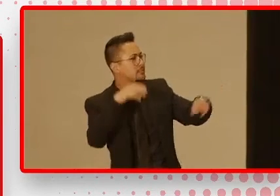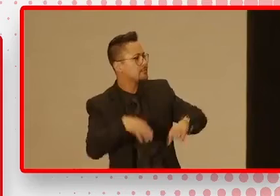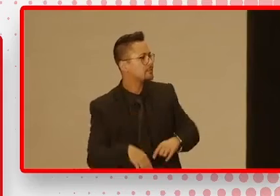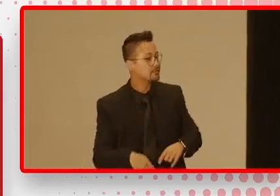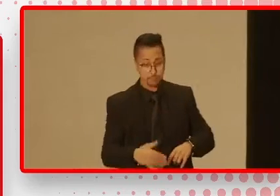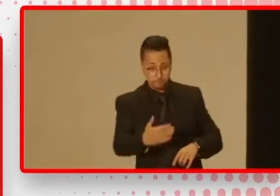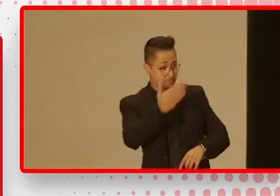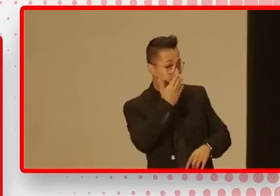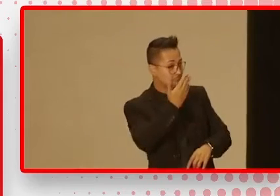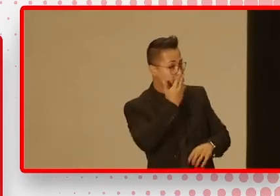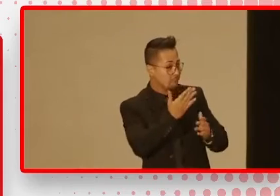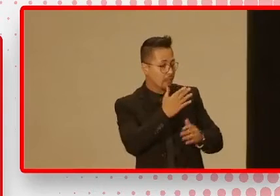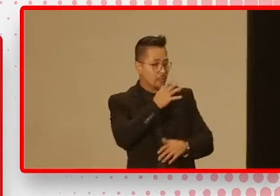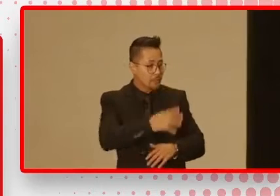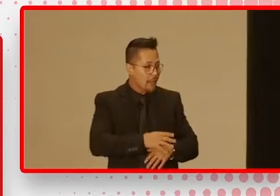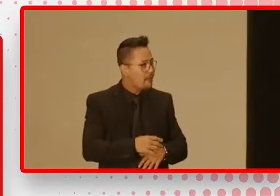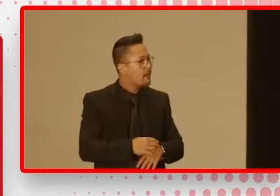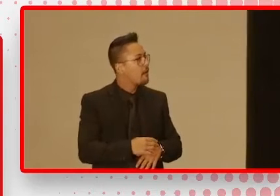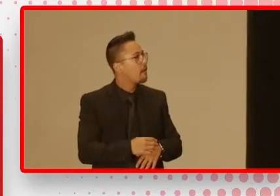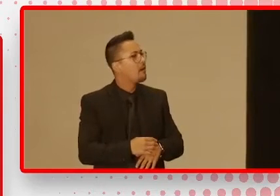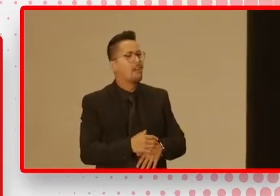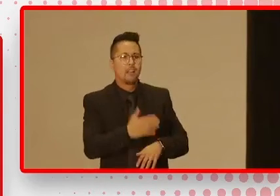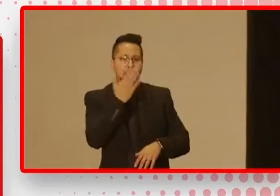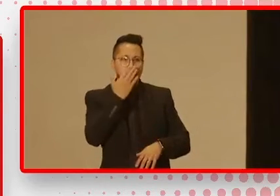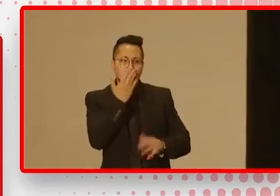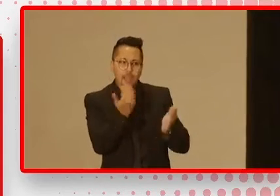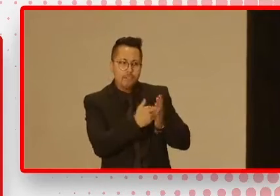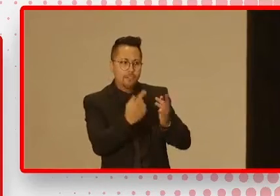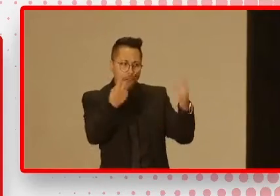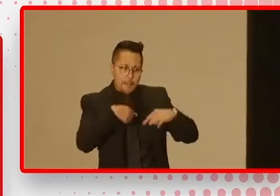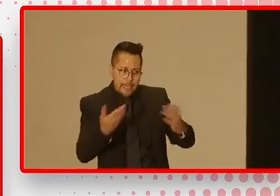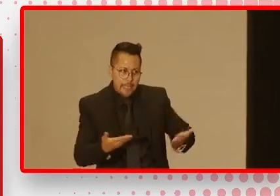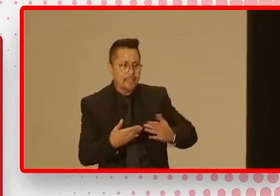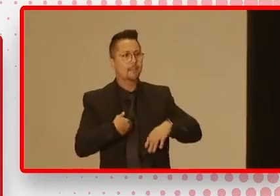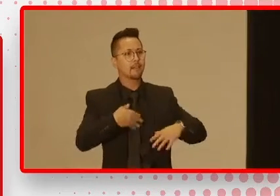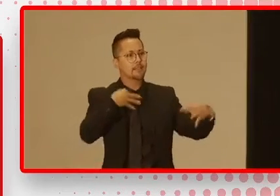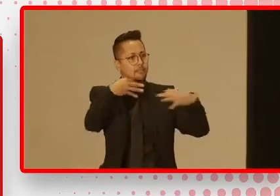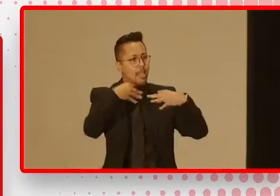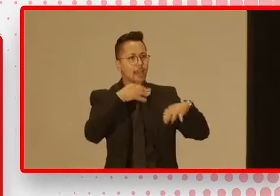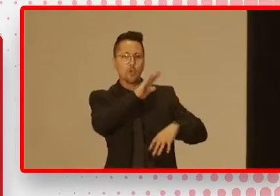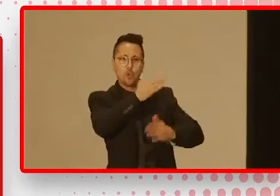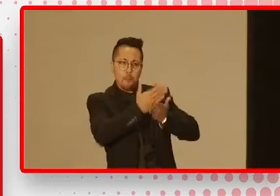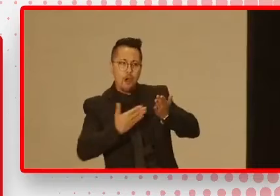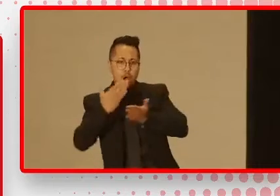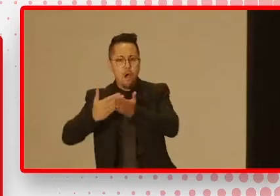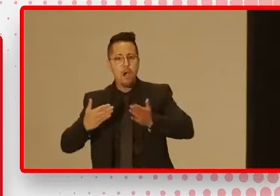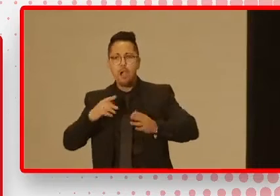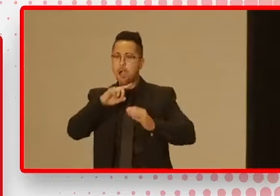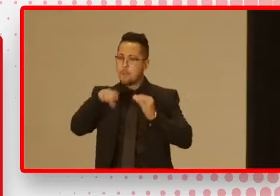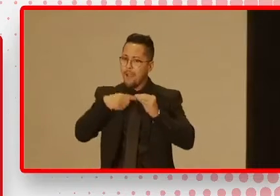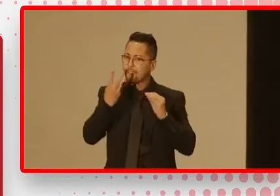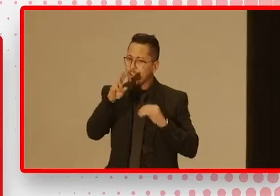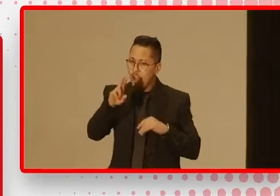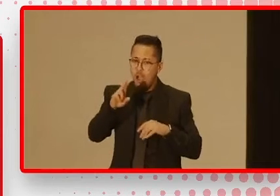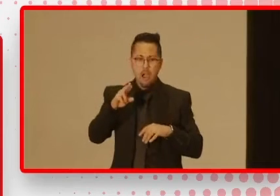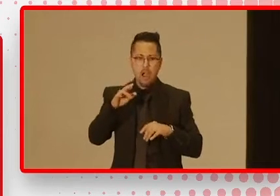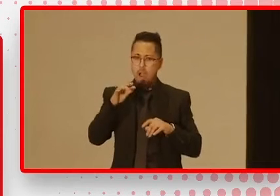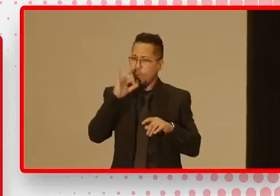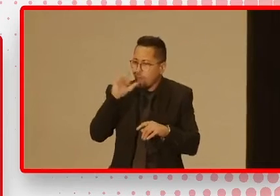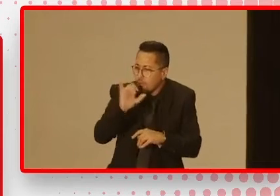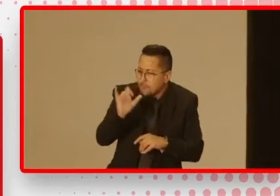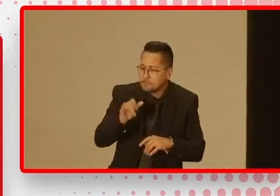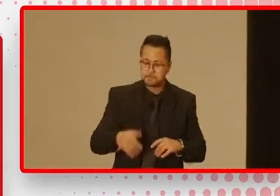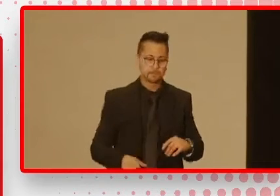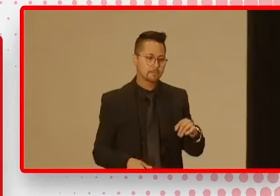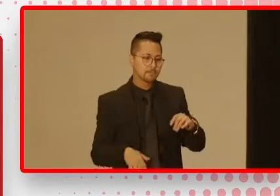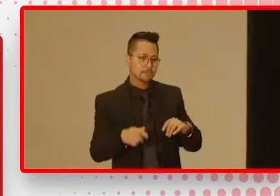Thank you, ma'am, and I just want to thank you for being here and explaining your side of what vocational rehabilitation is all about. I